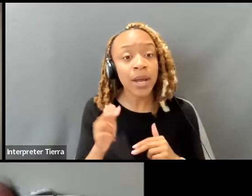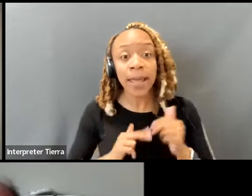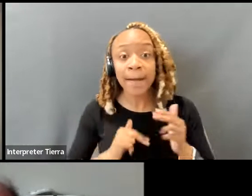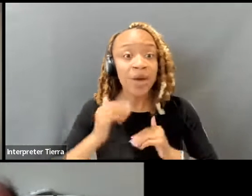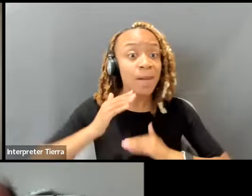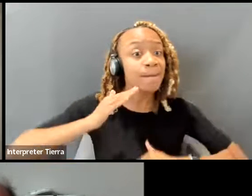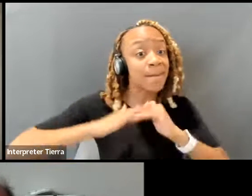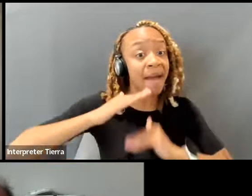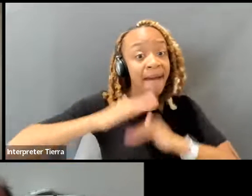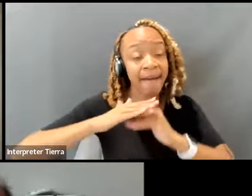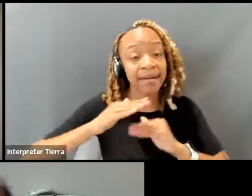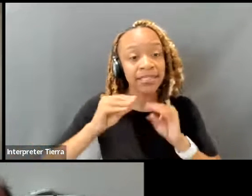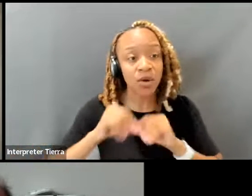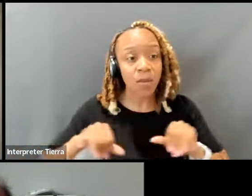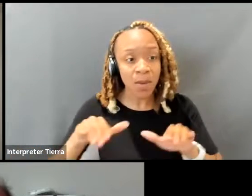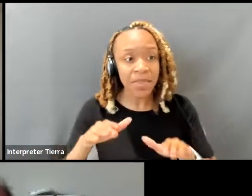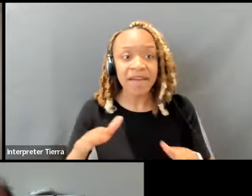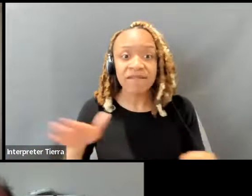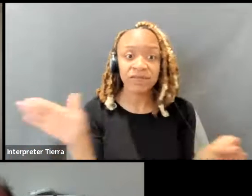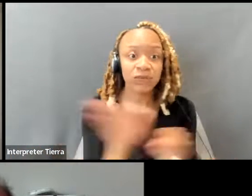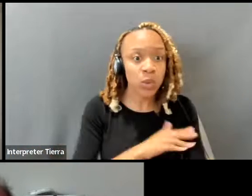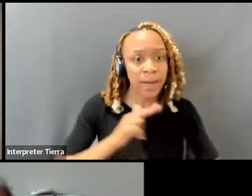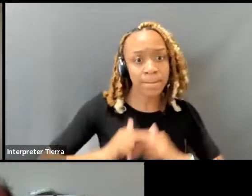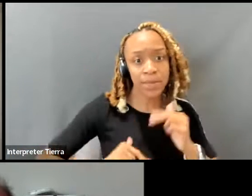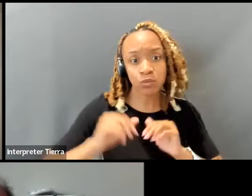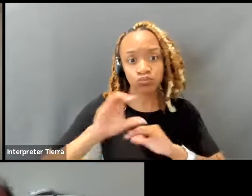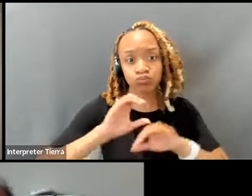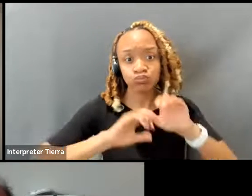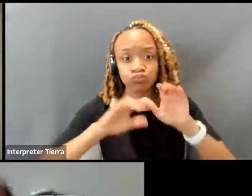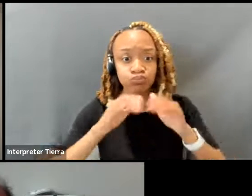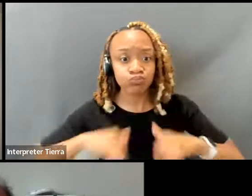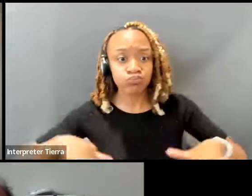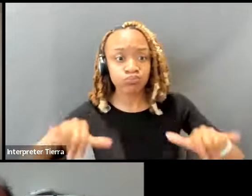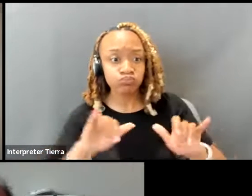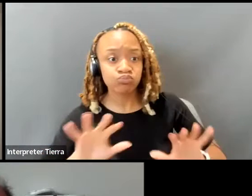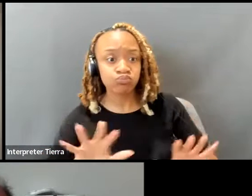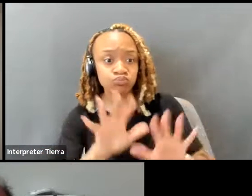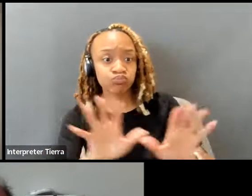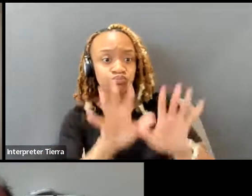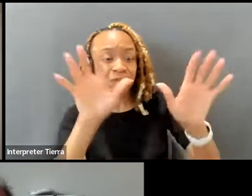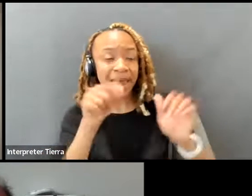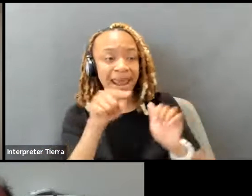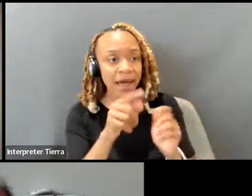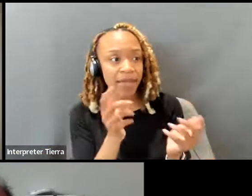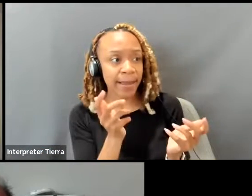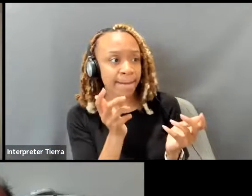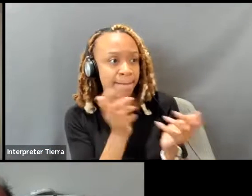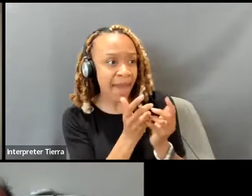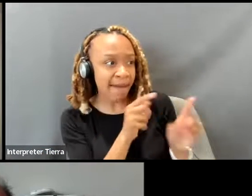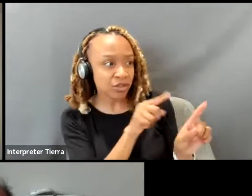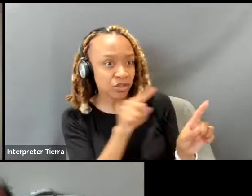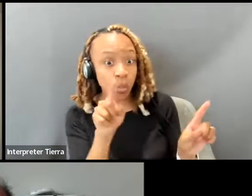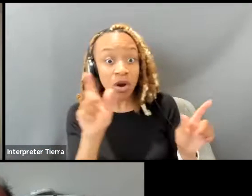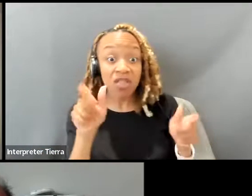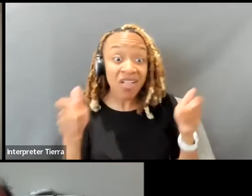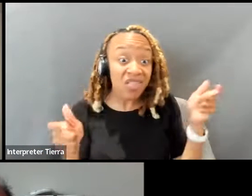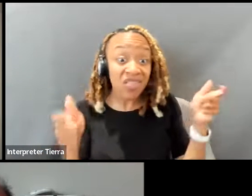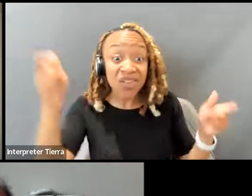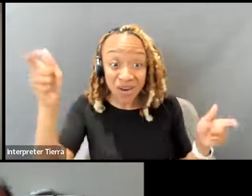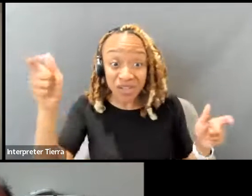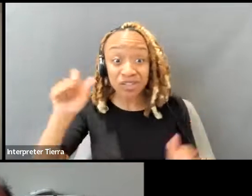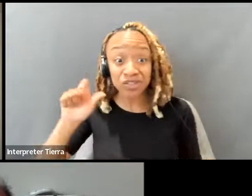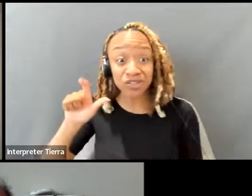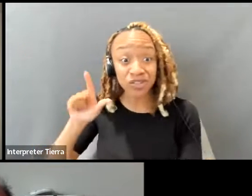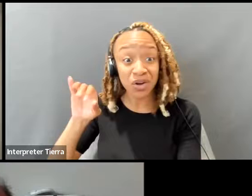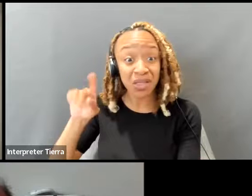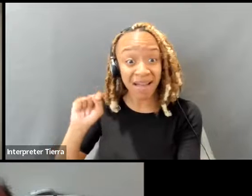maximize their property, completely build it out, and let them almost match what one of these much larger lots